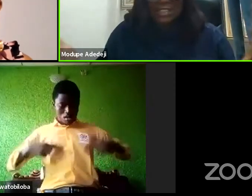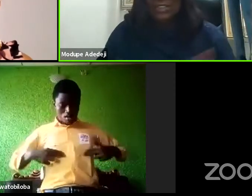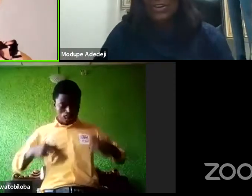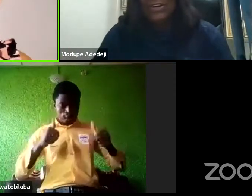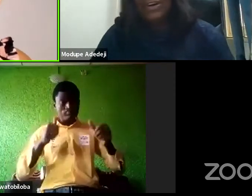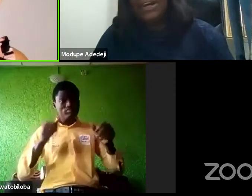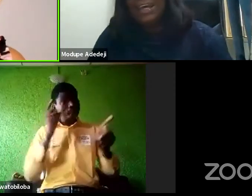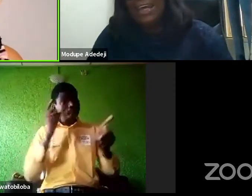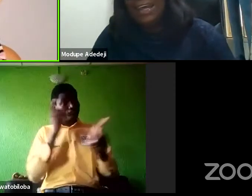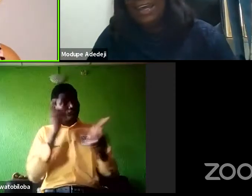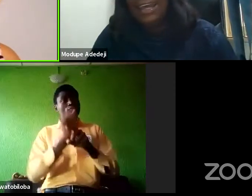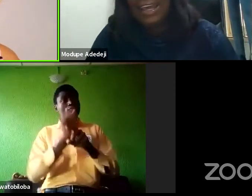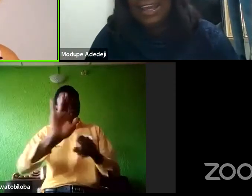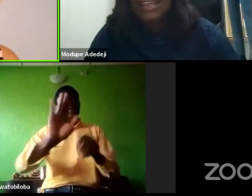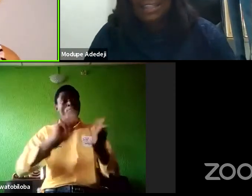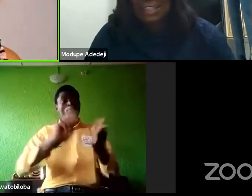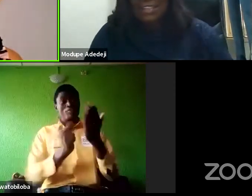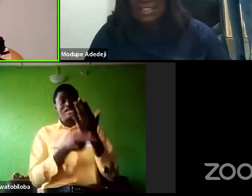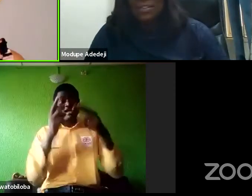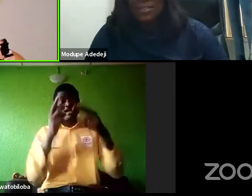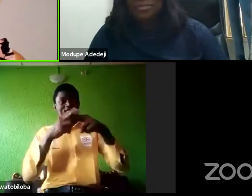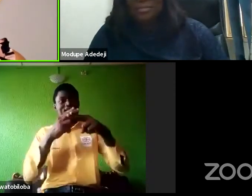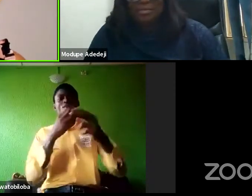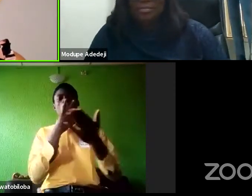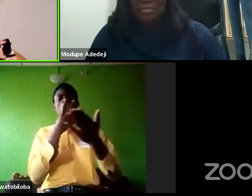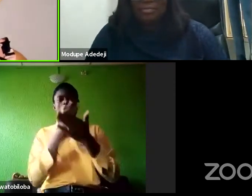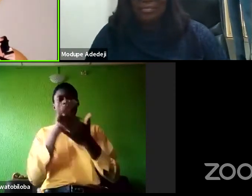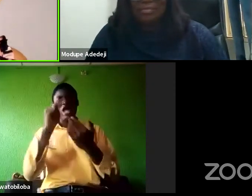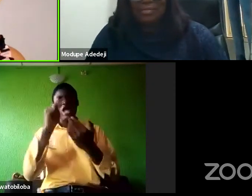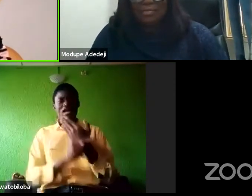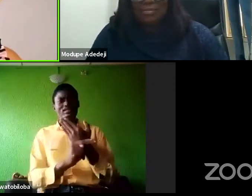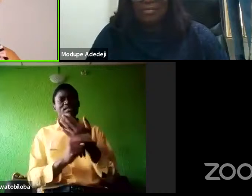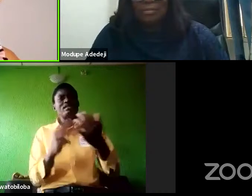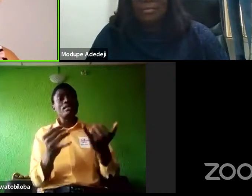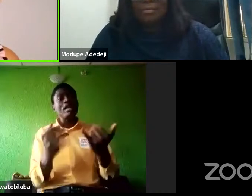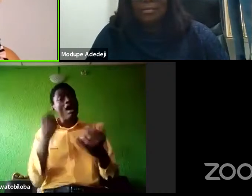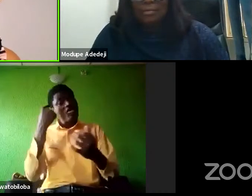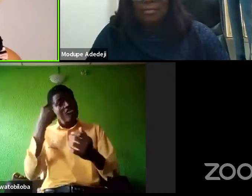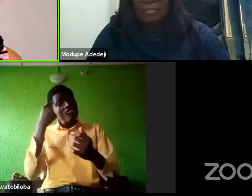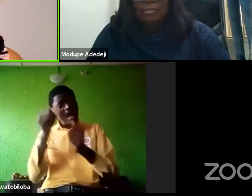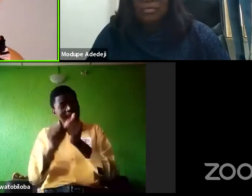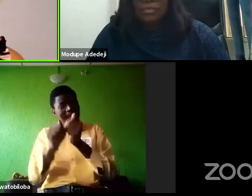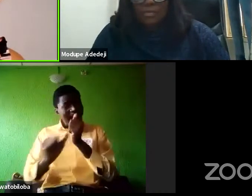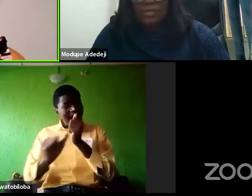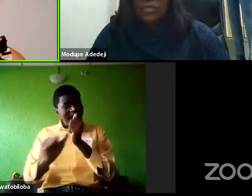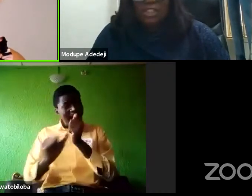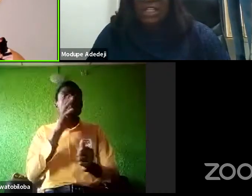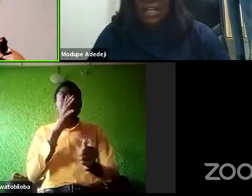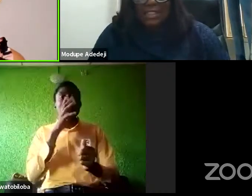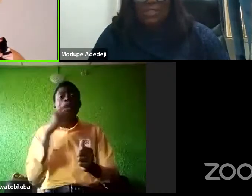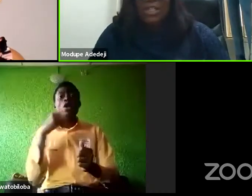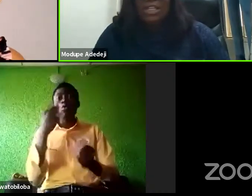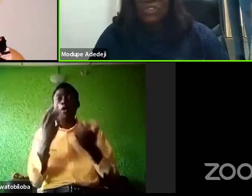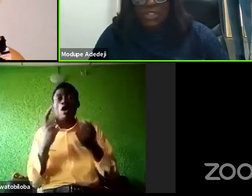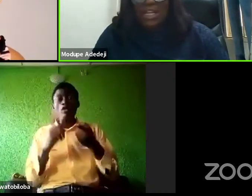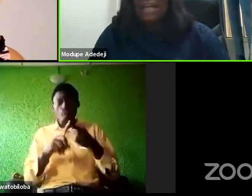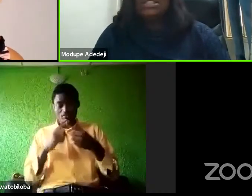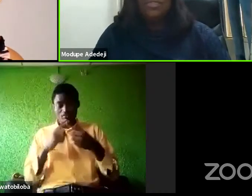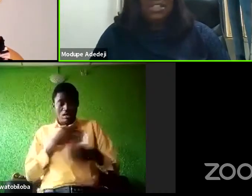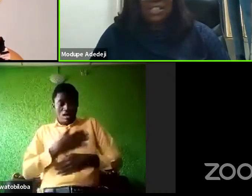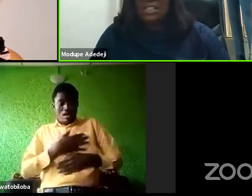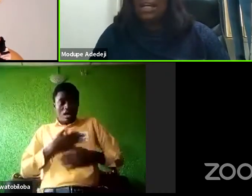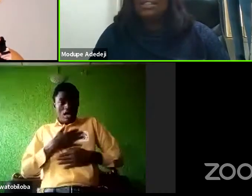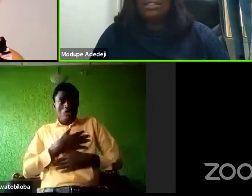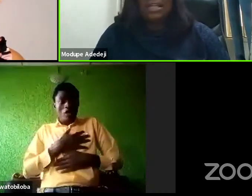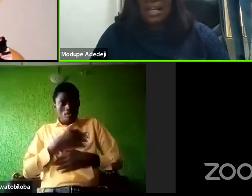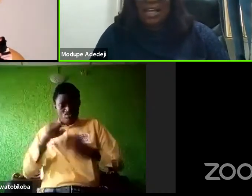wellness. So for every woman that wants to enjoy menopause, they should go on a wellness journey. Yes, the right meals,